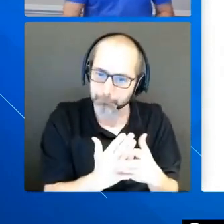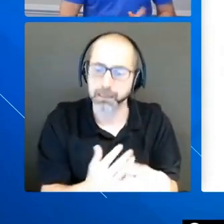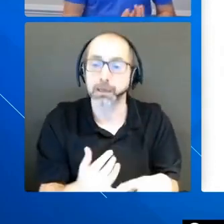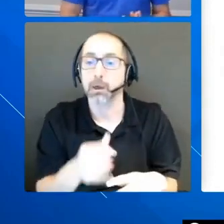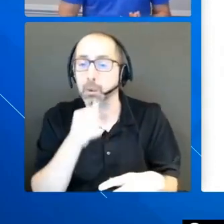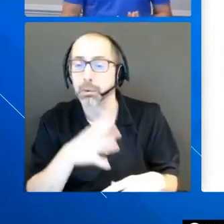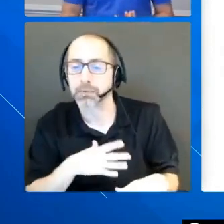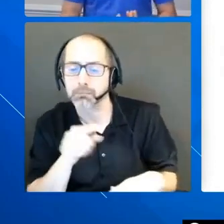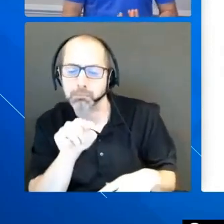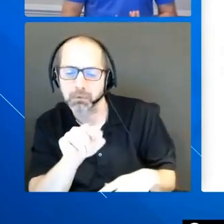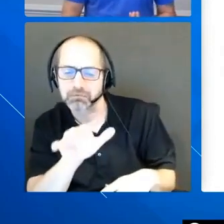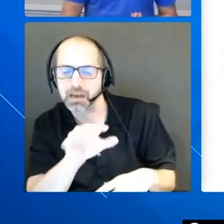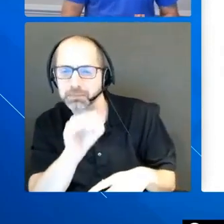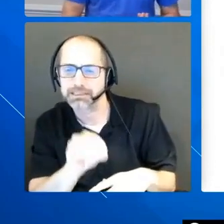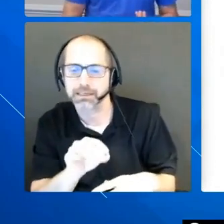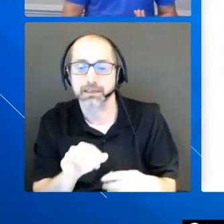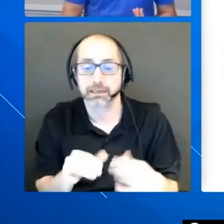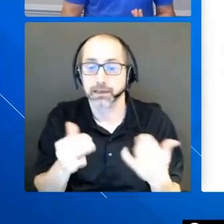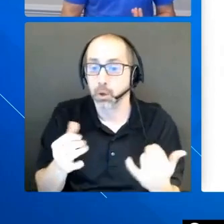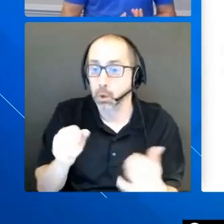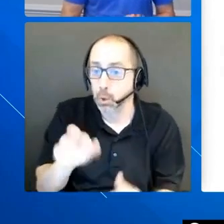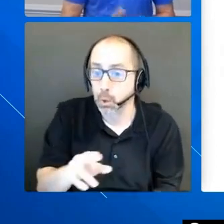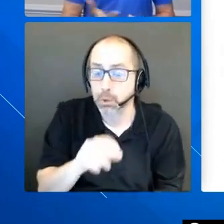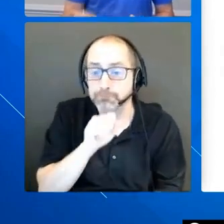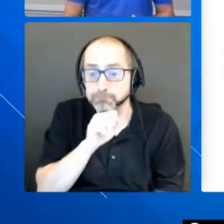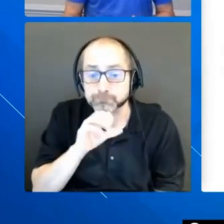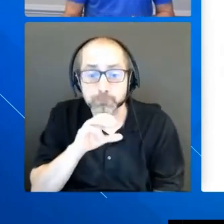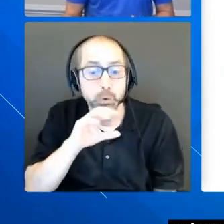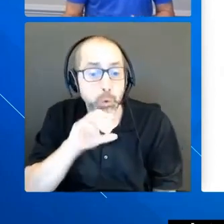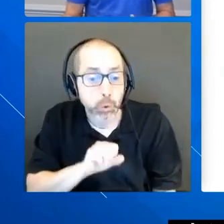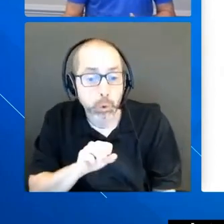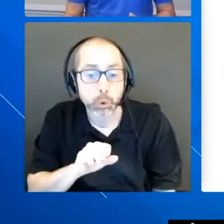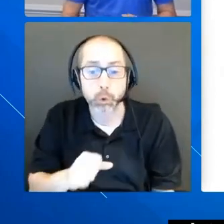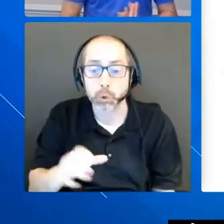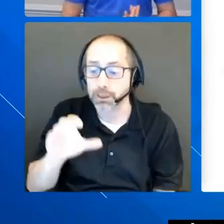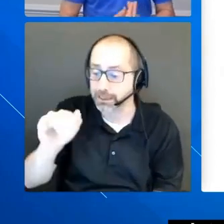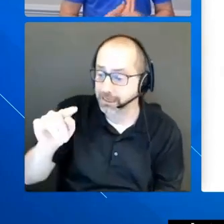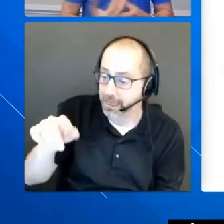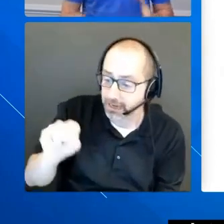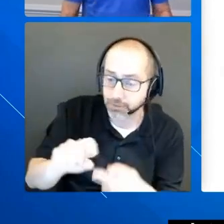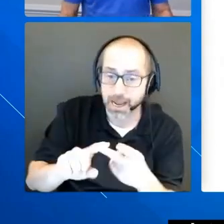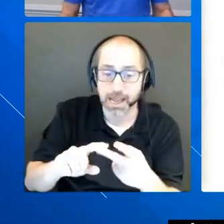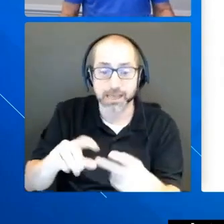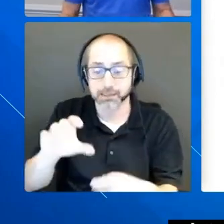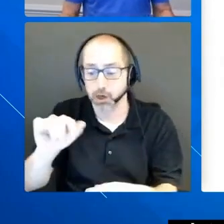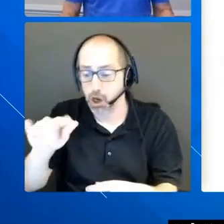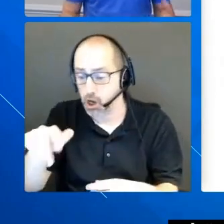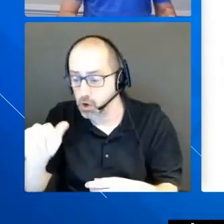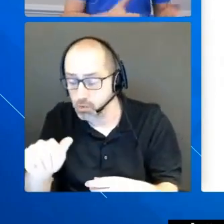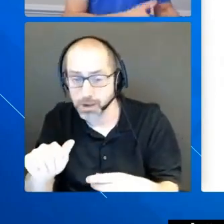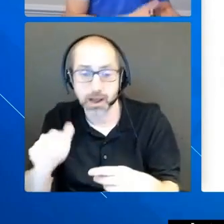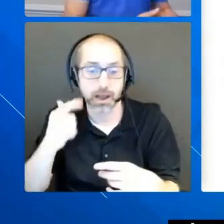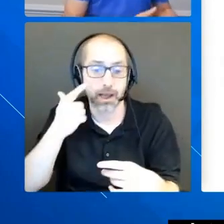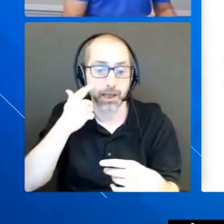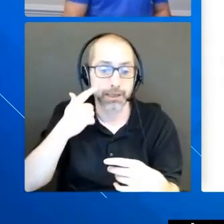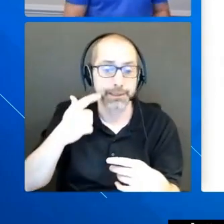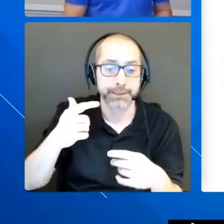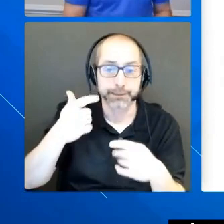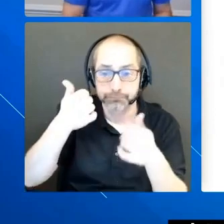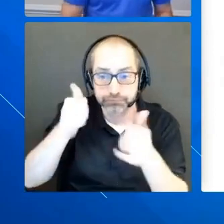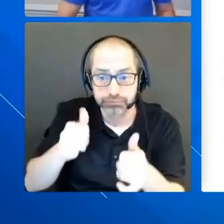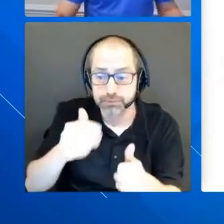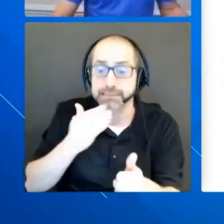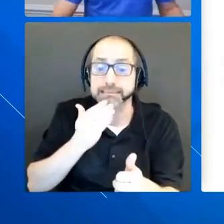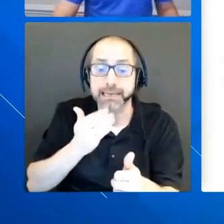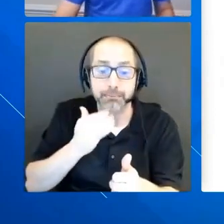Or with our aging population, cataracts, glaucoma, age-related macular degeneration, diabetic retinopathy, it's